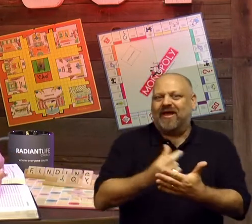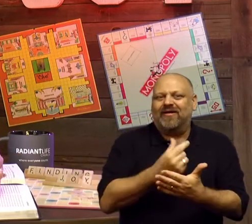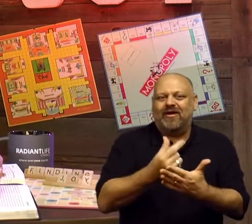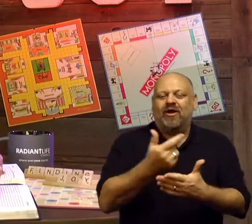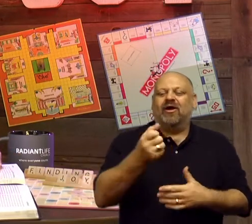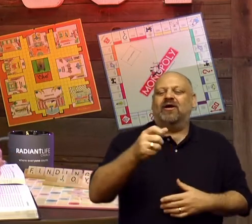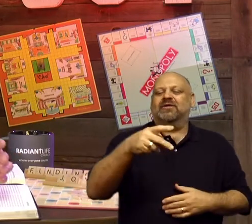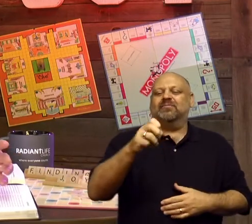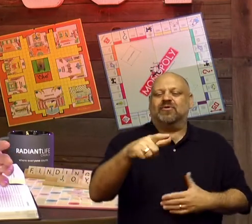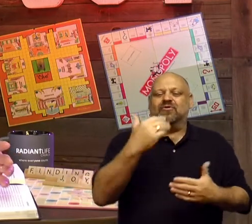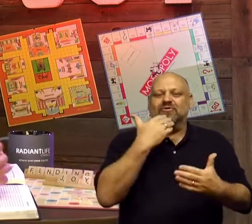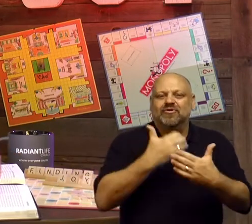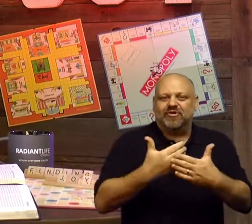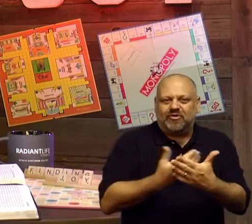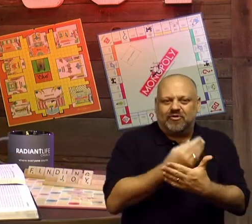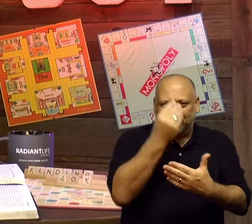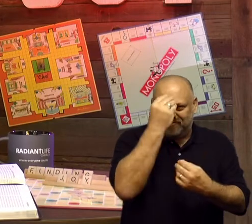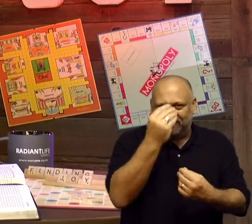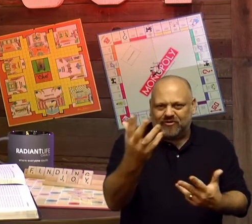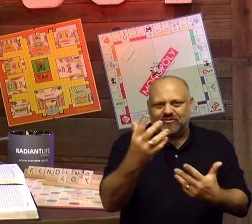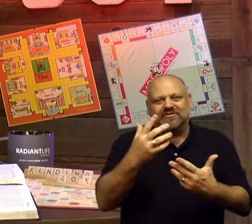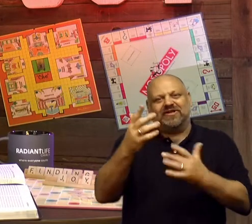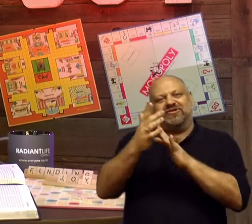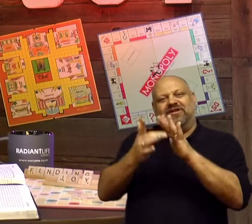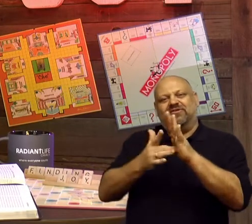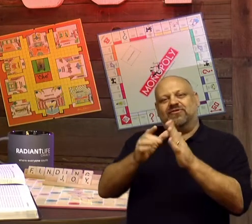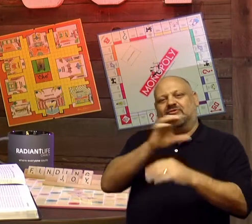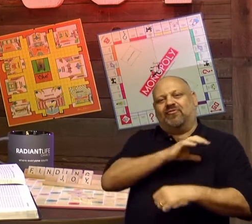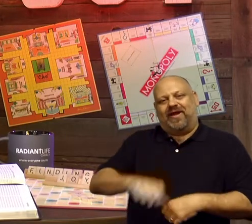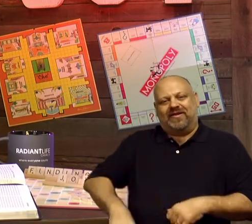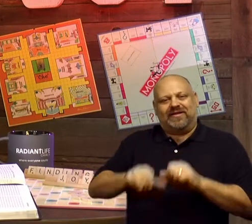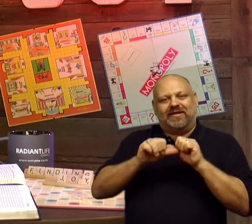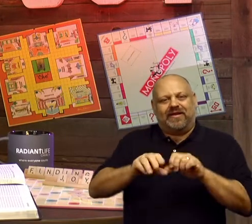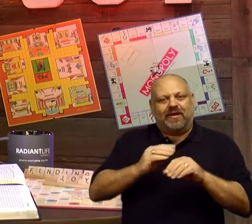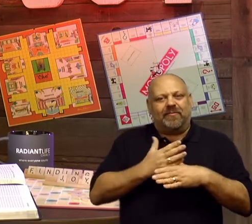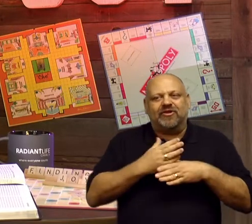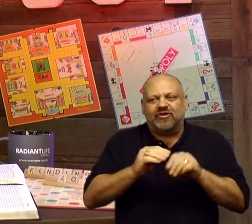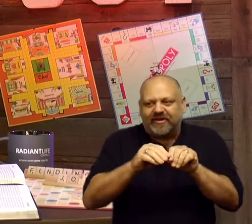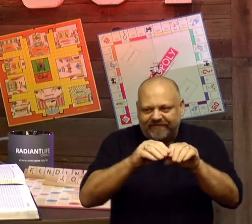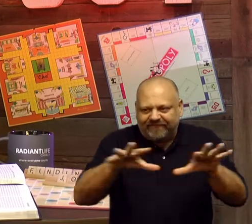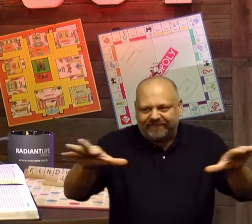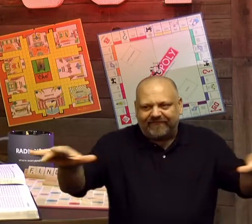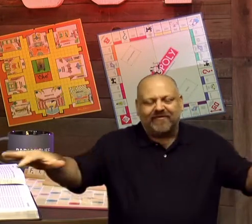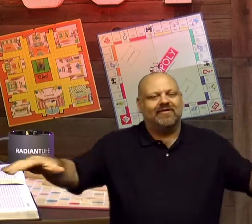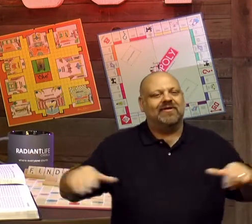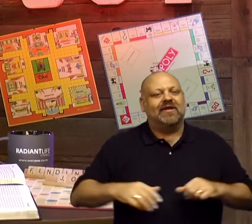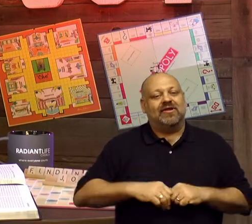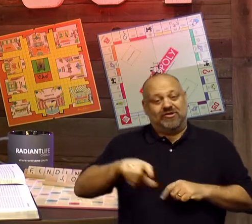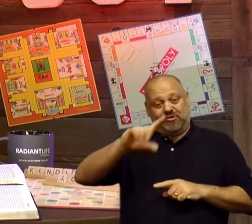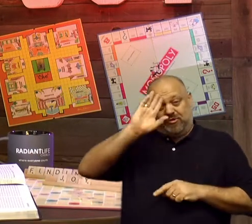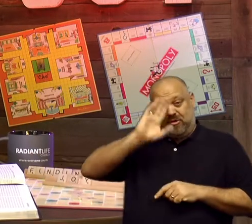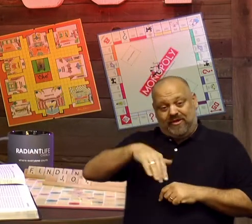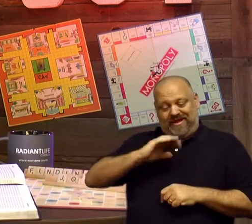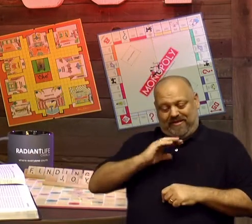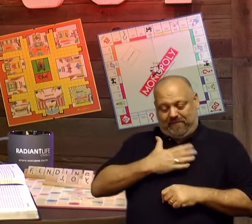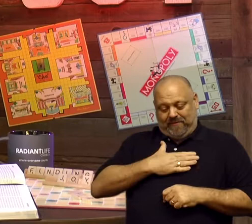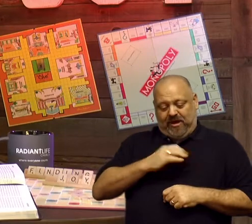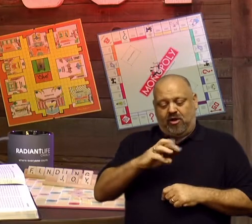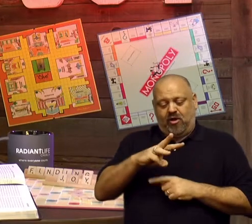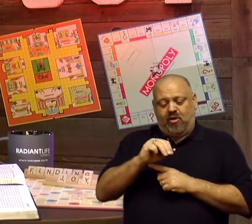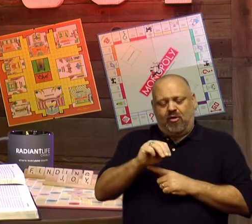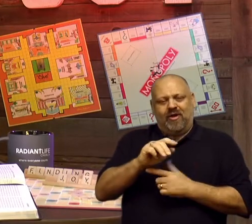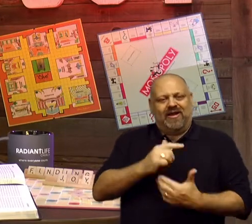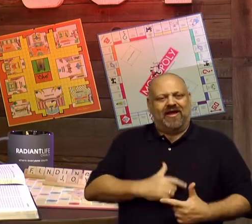the gospel, the good news of Jesus Christ, was continuing to be shared. You know, in my own life,